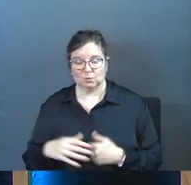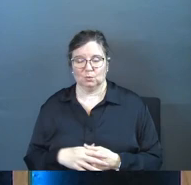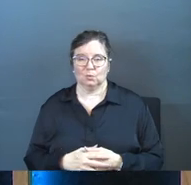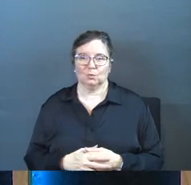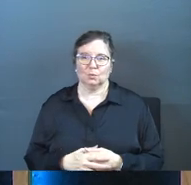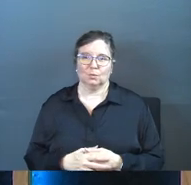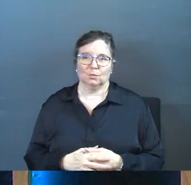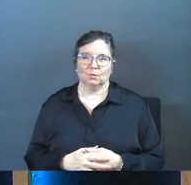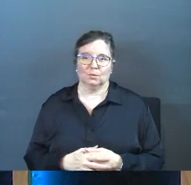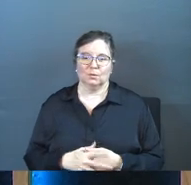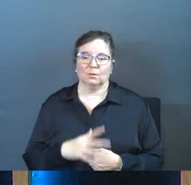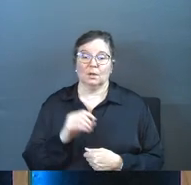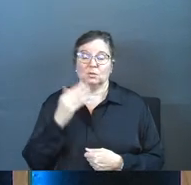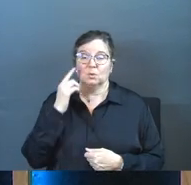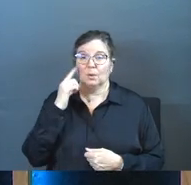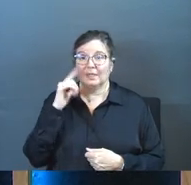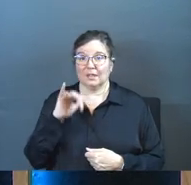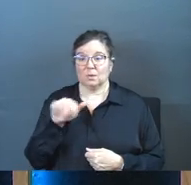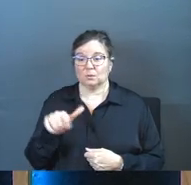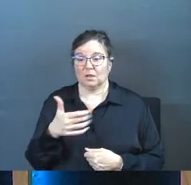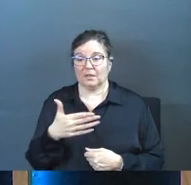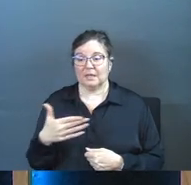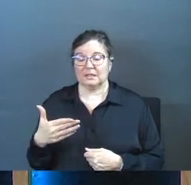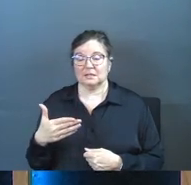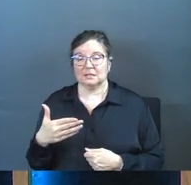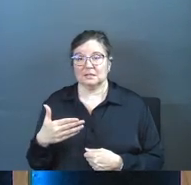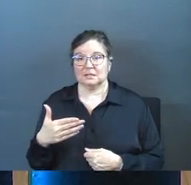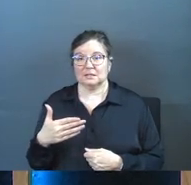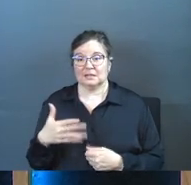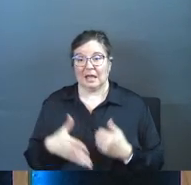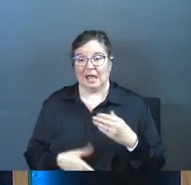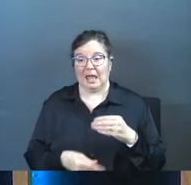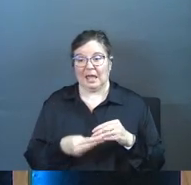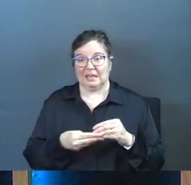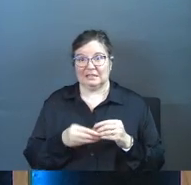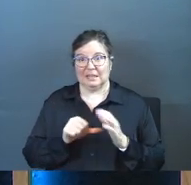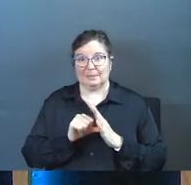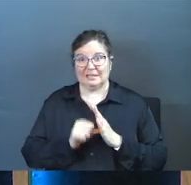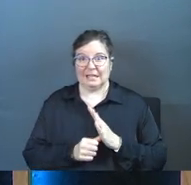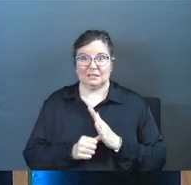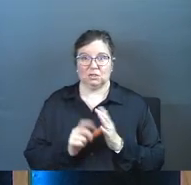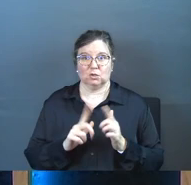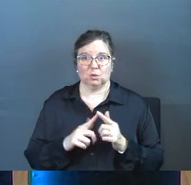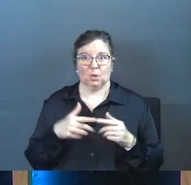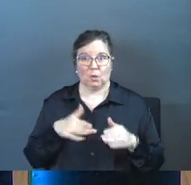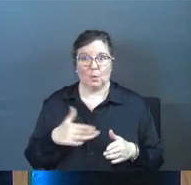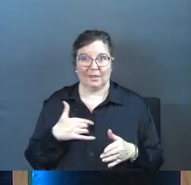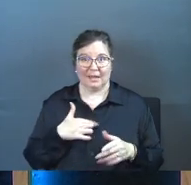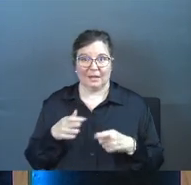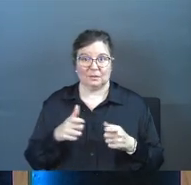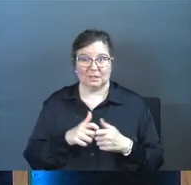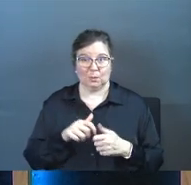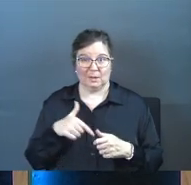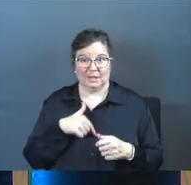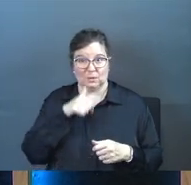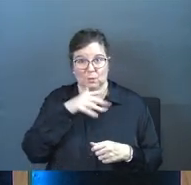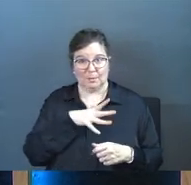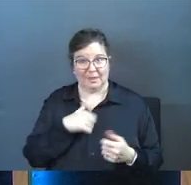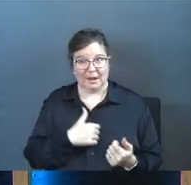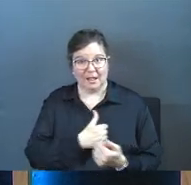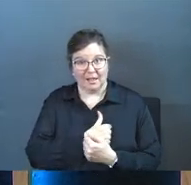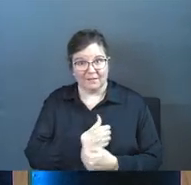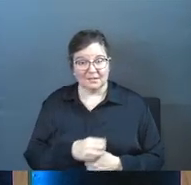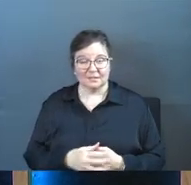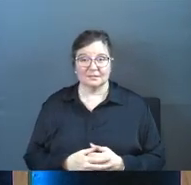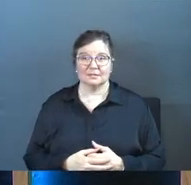too. And do you think those other things added some intensity to the way that I was dealing with this woman that I